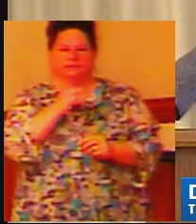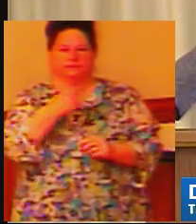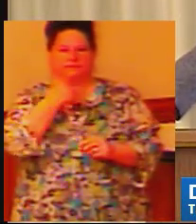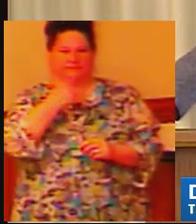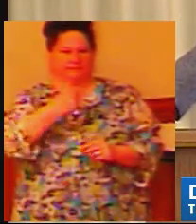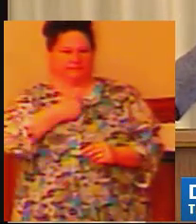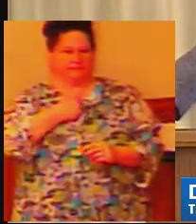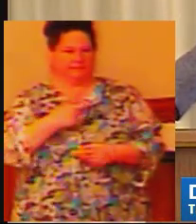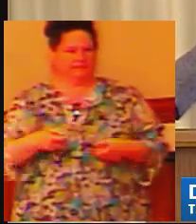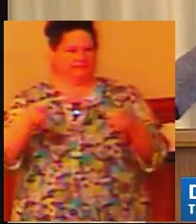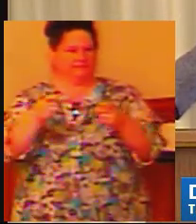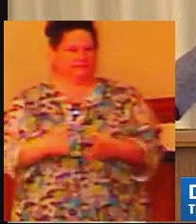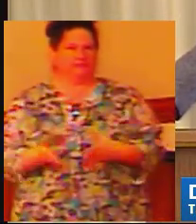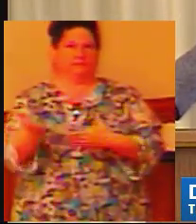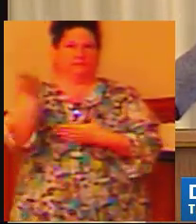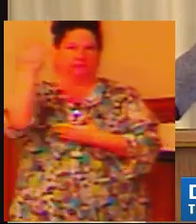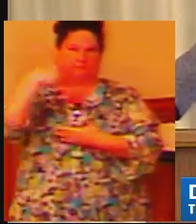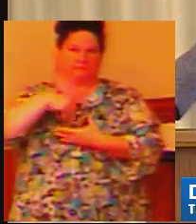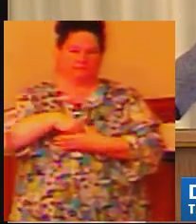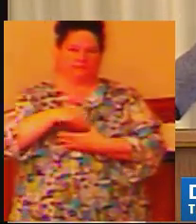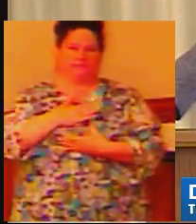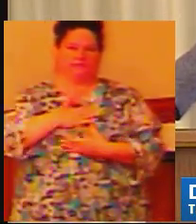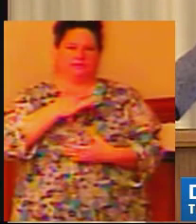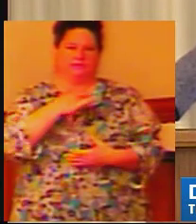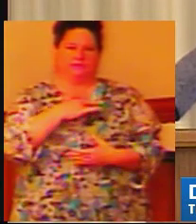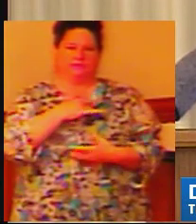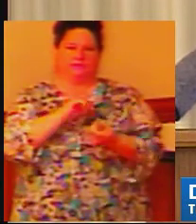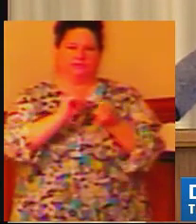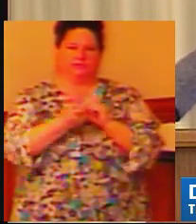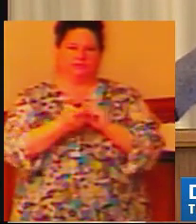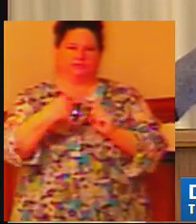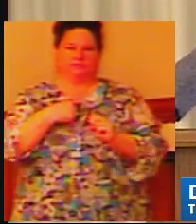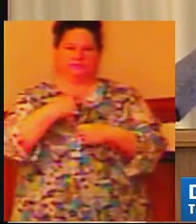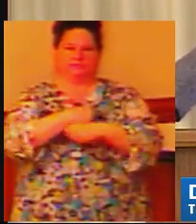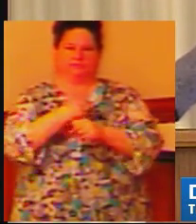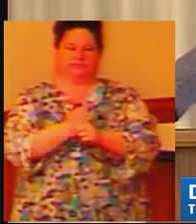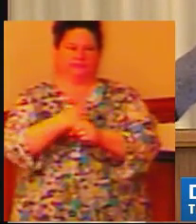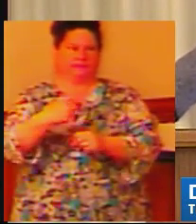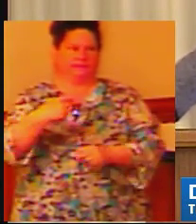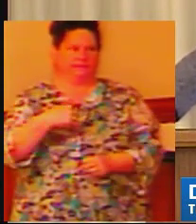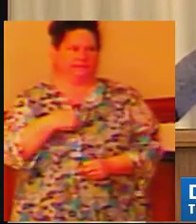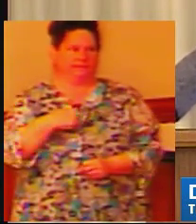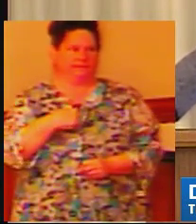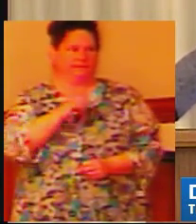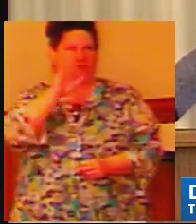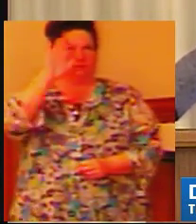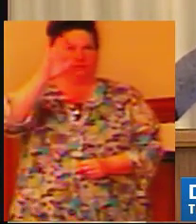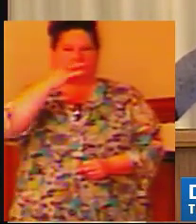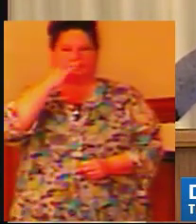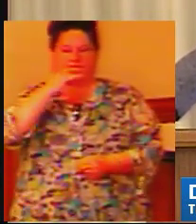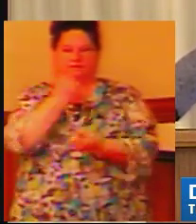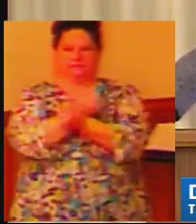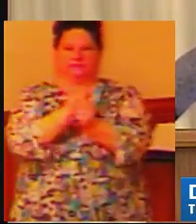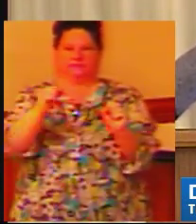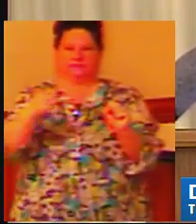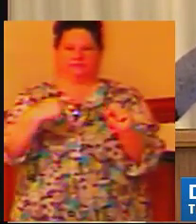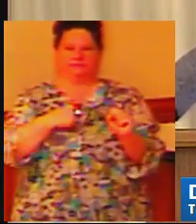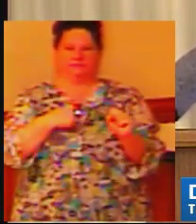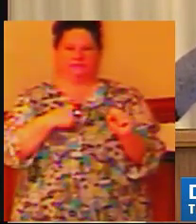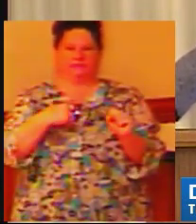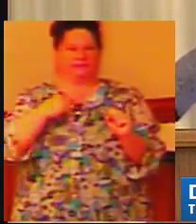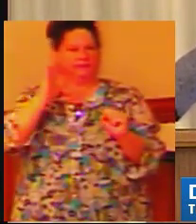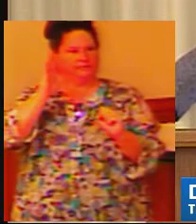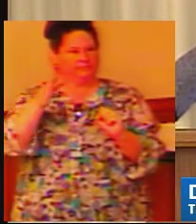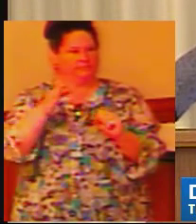a sinner, come into my heart and change me, make me, your child, save me, and I